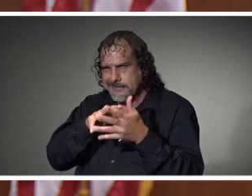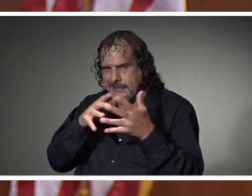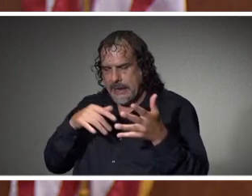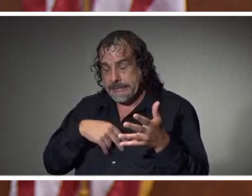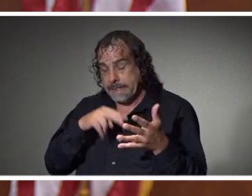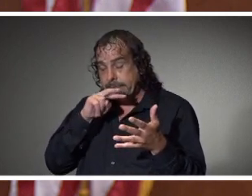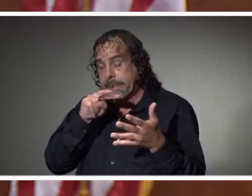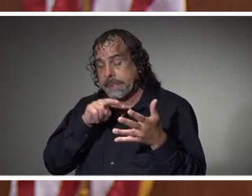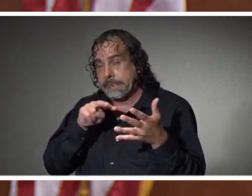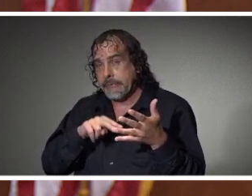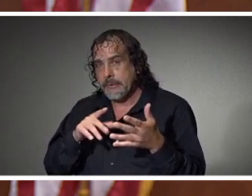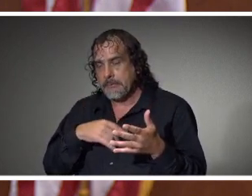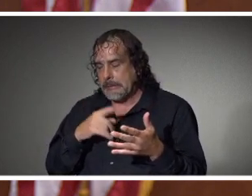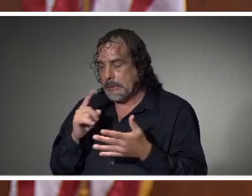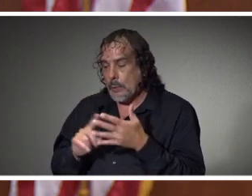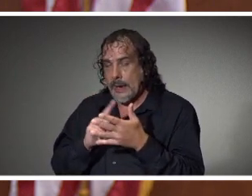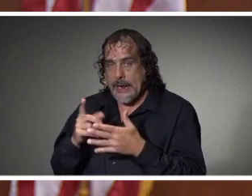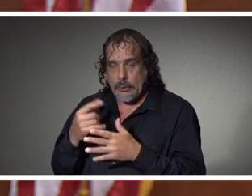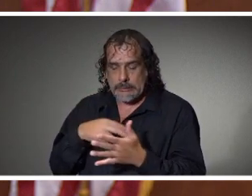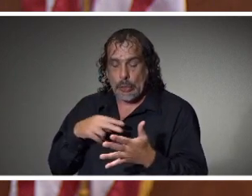it an hour or so ago.